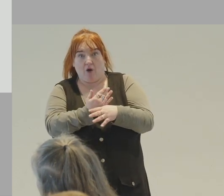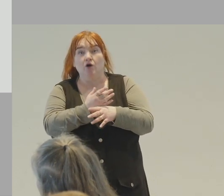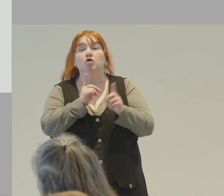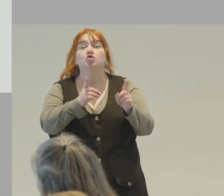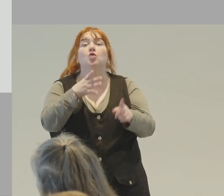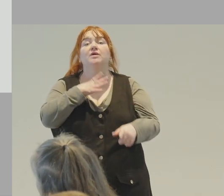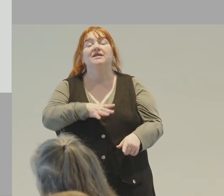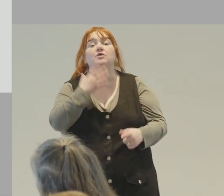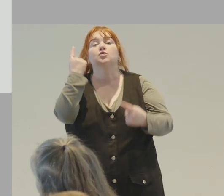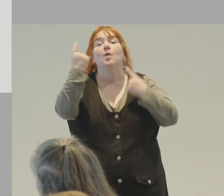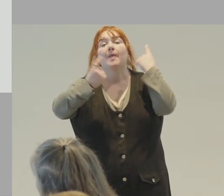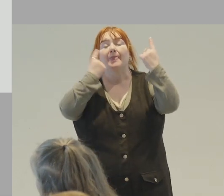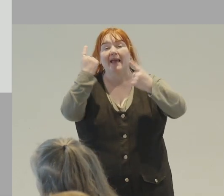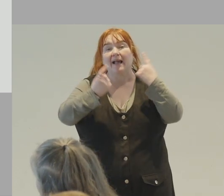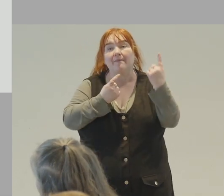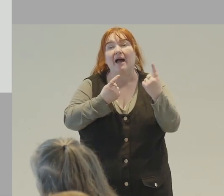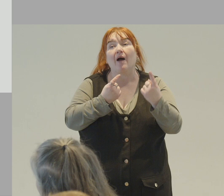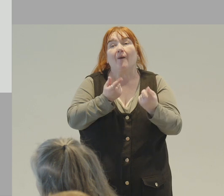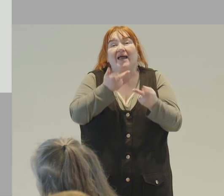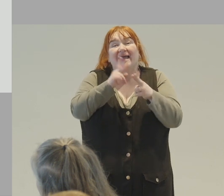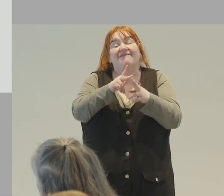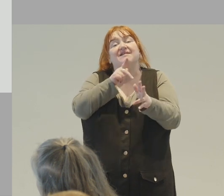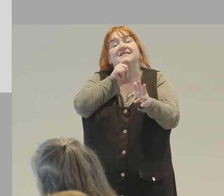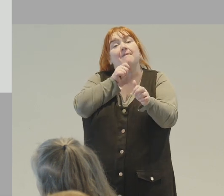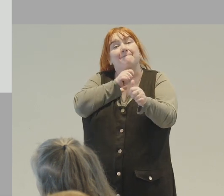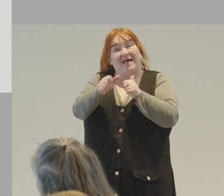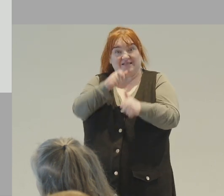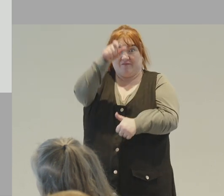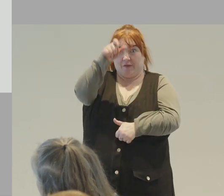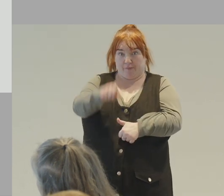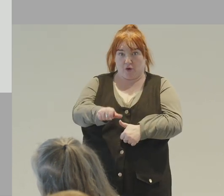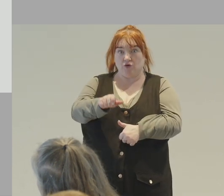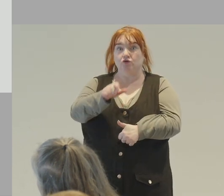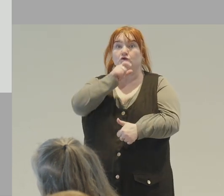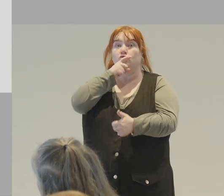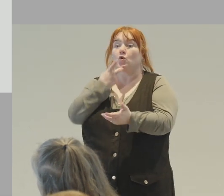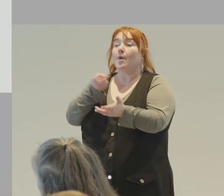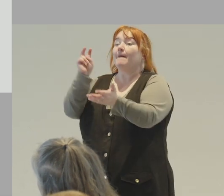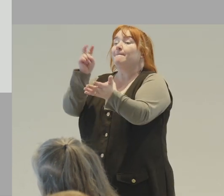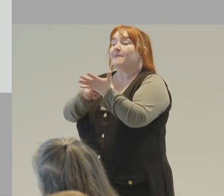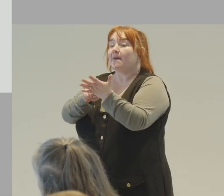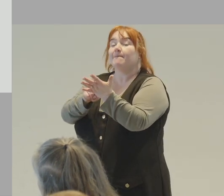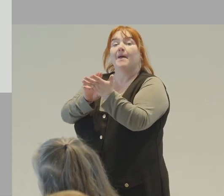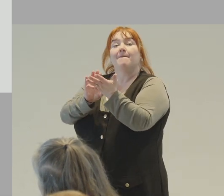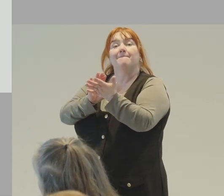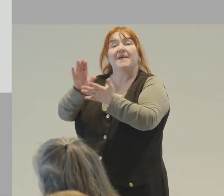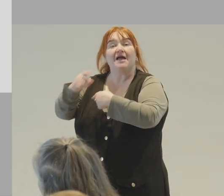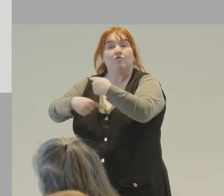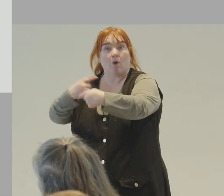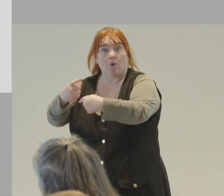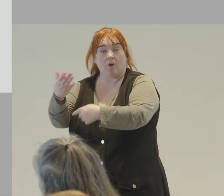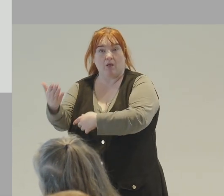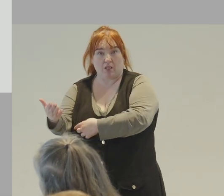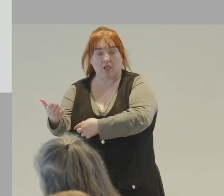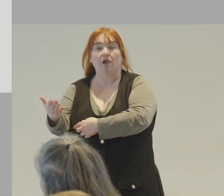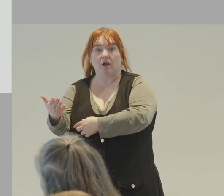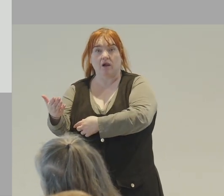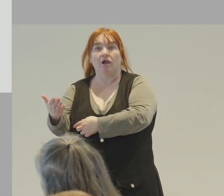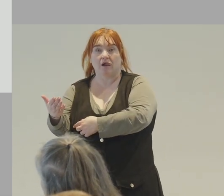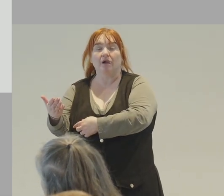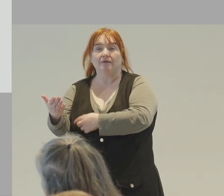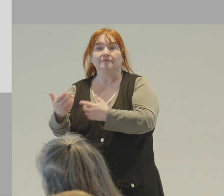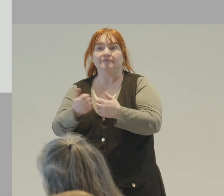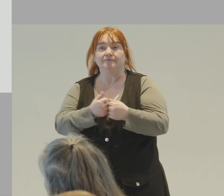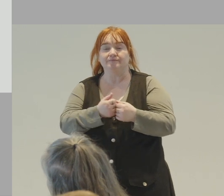be better to put them on payroll. And also remember that in the first year, you can say to the advisor, actually, it's the first year, they do not need it. They do not